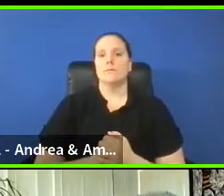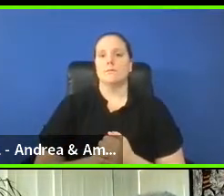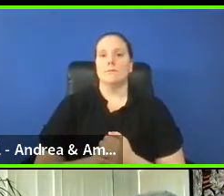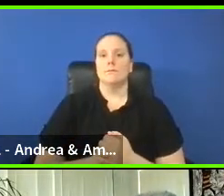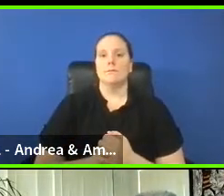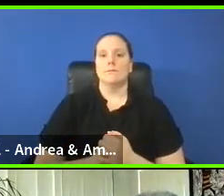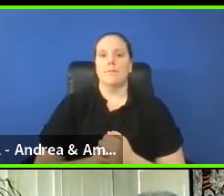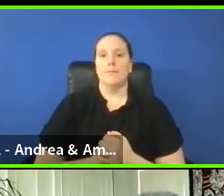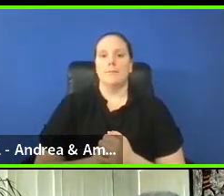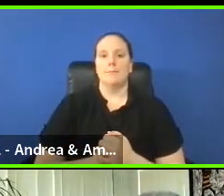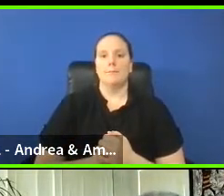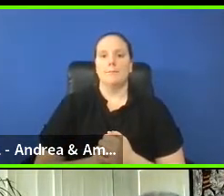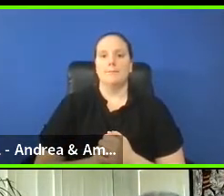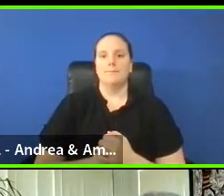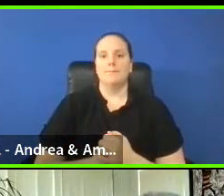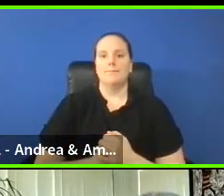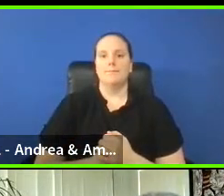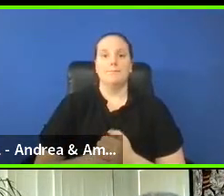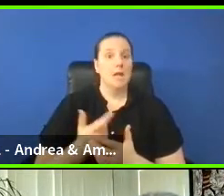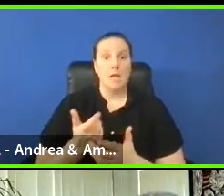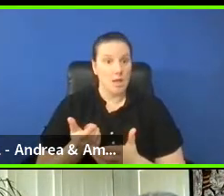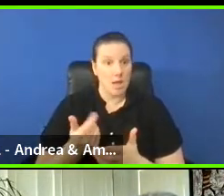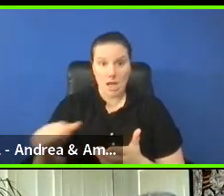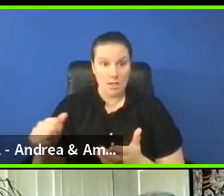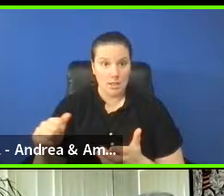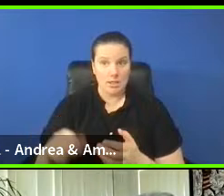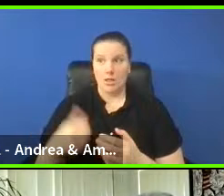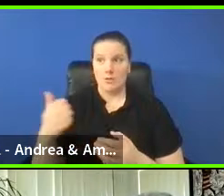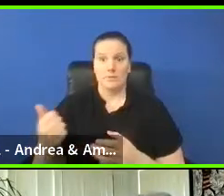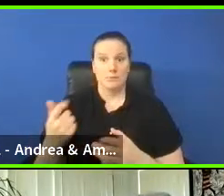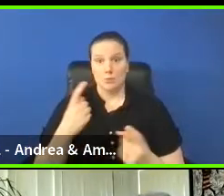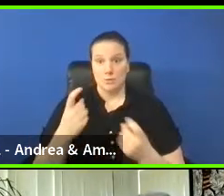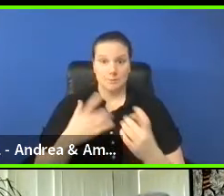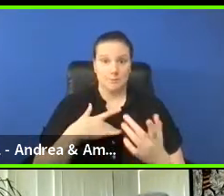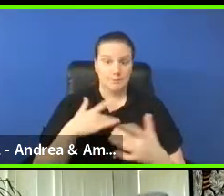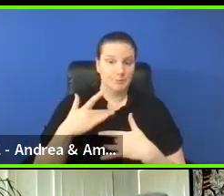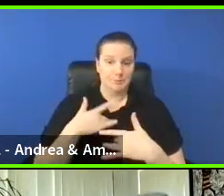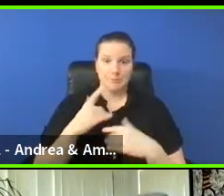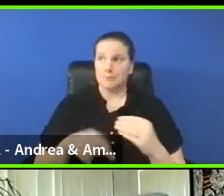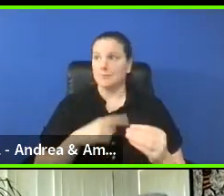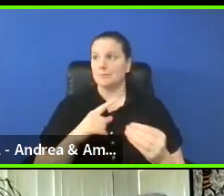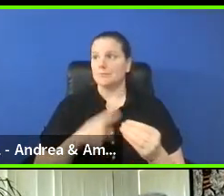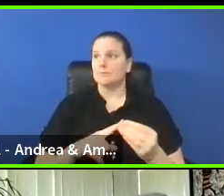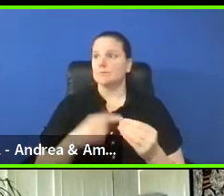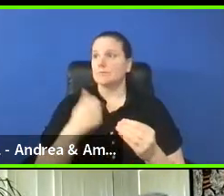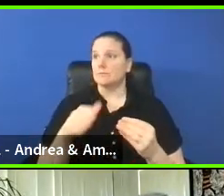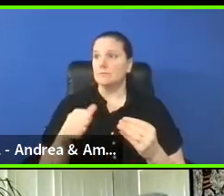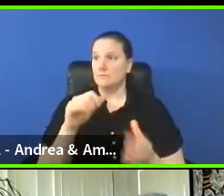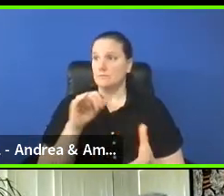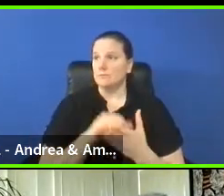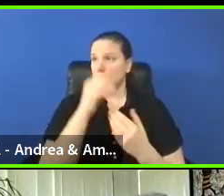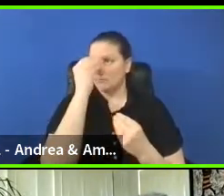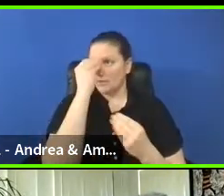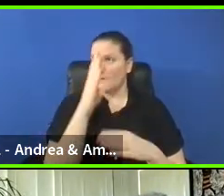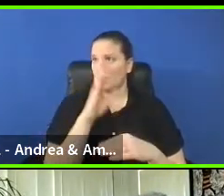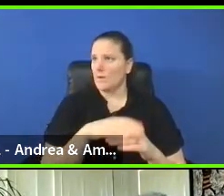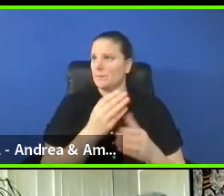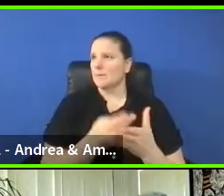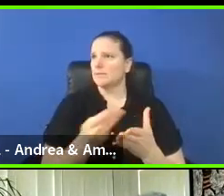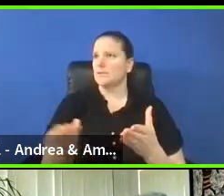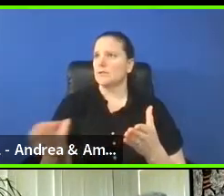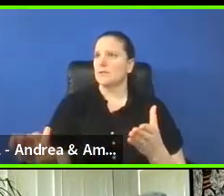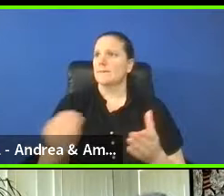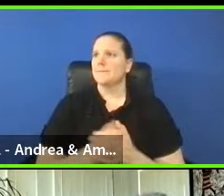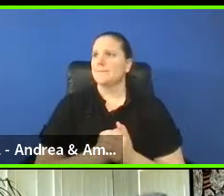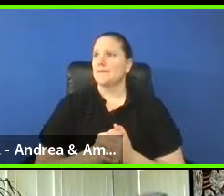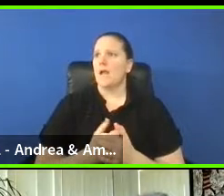So are there any other questions or concerns about any of the information or material